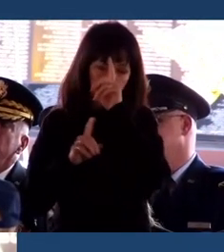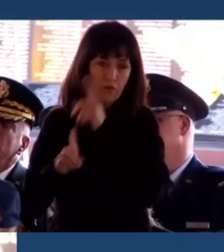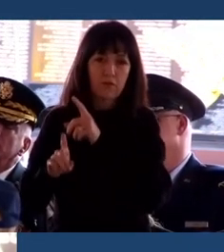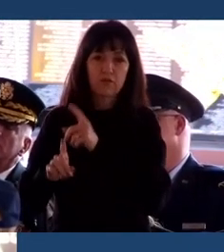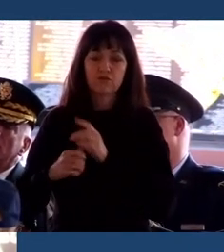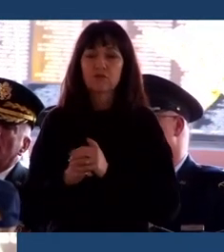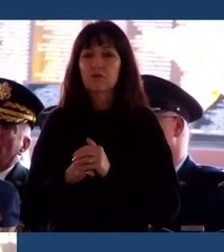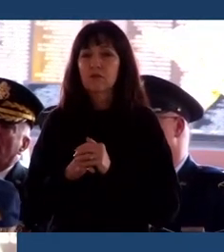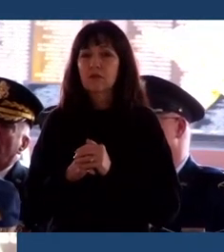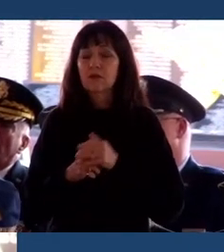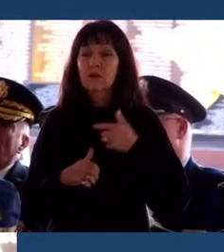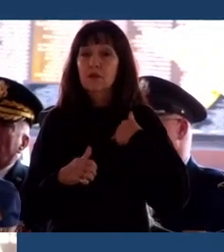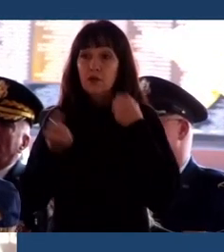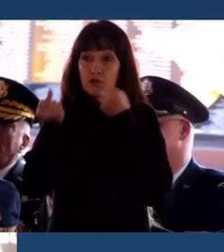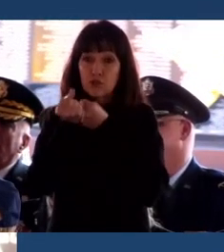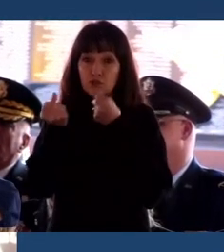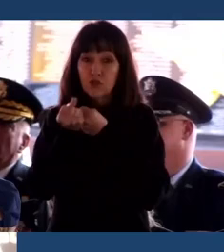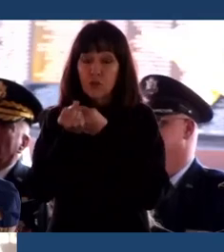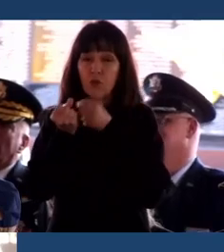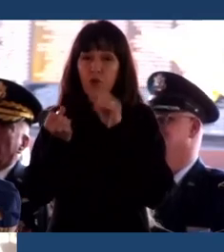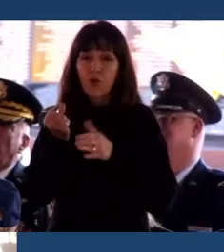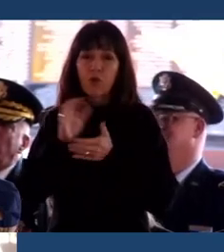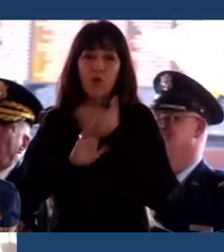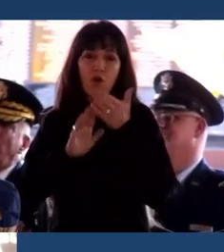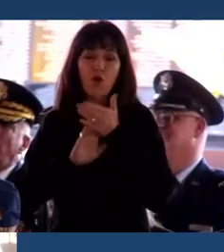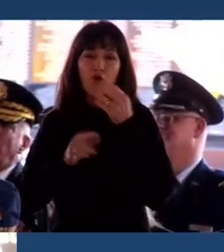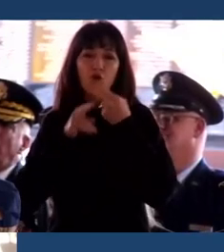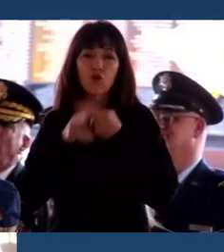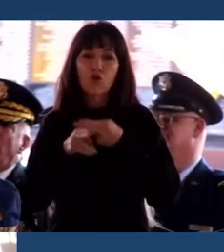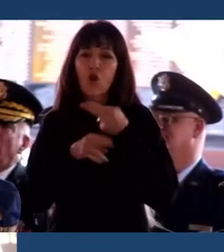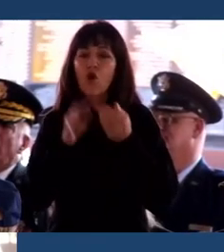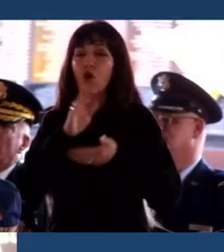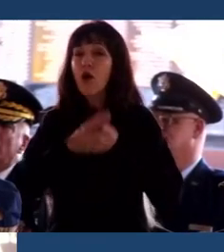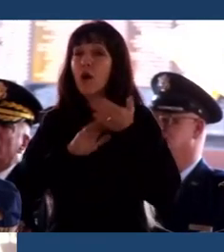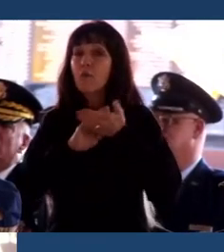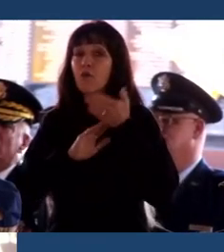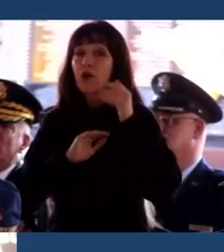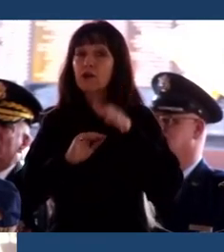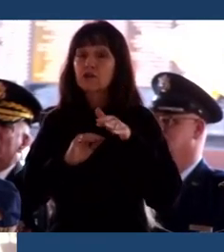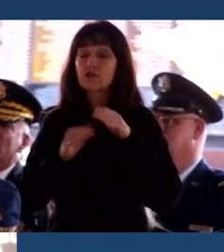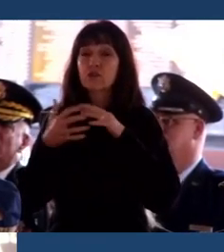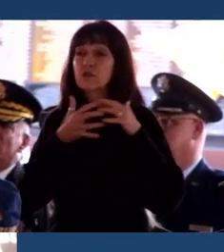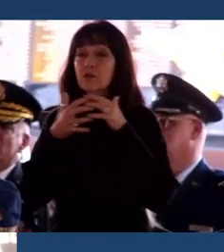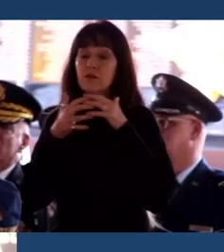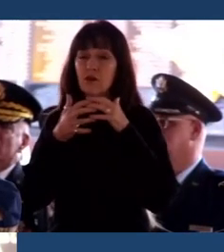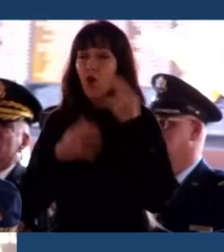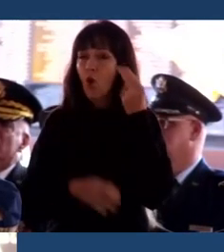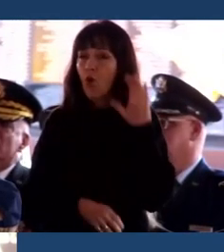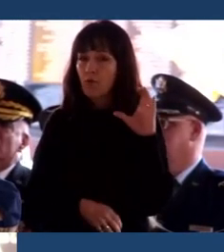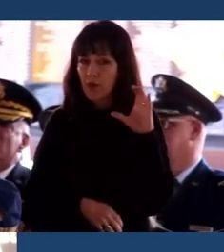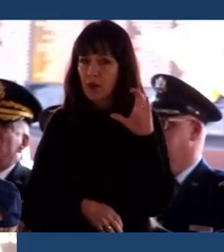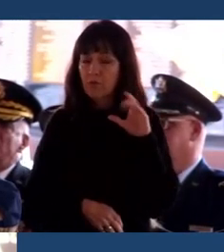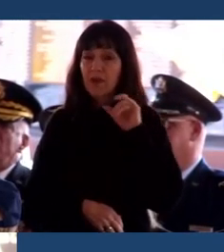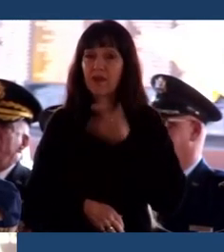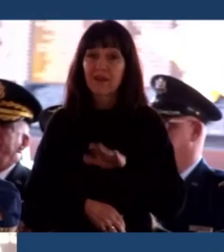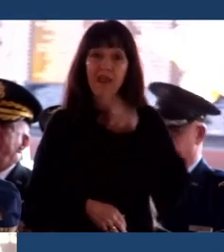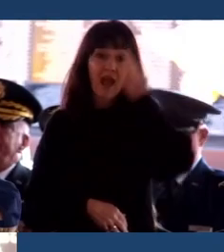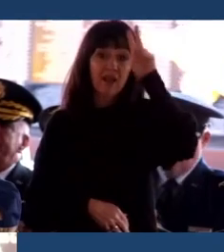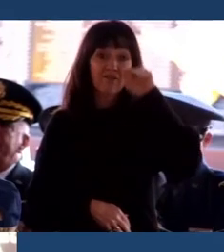my unit supported was Operation Homecoming. It was an effort to bring Vietnam prisoners of war